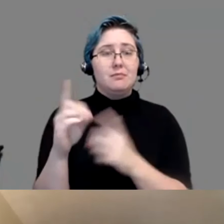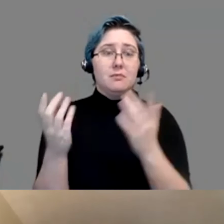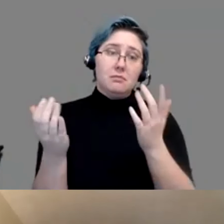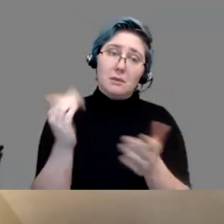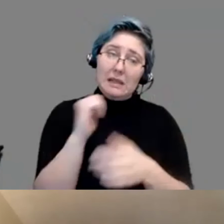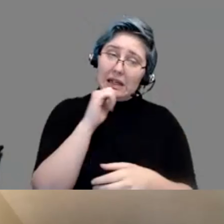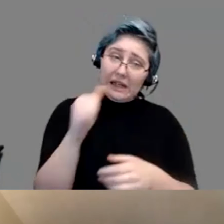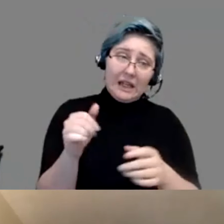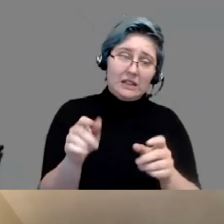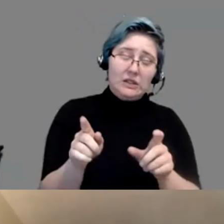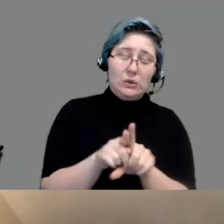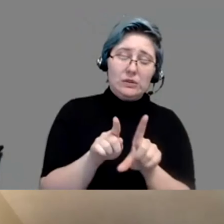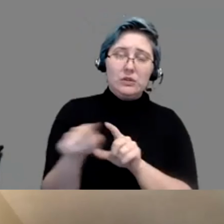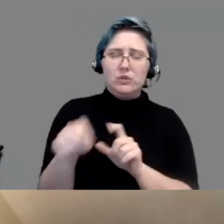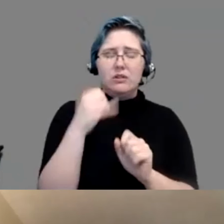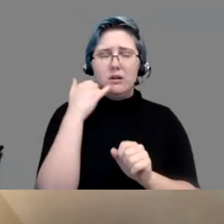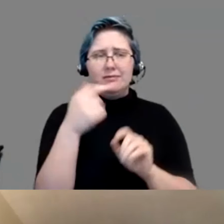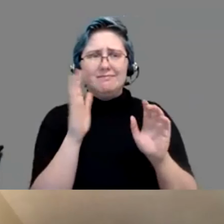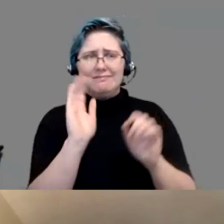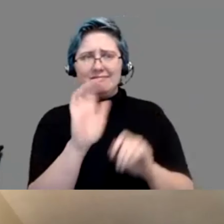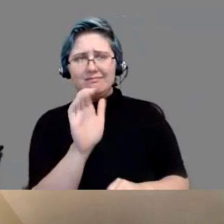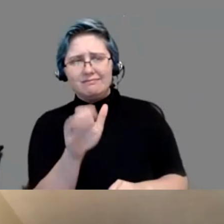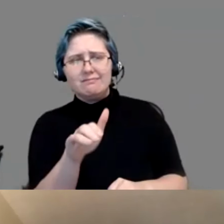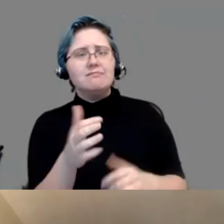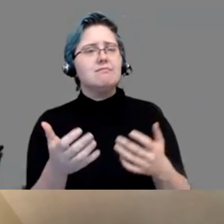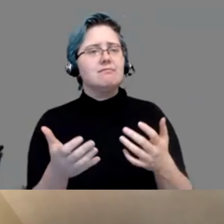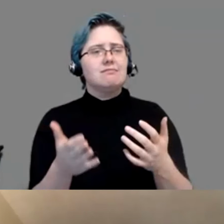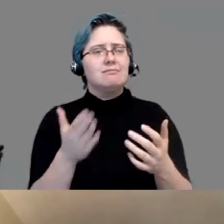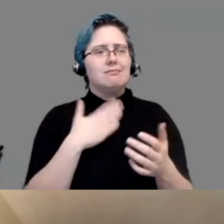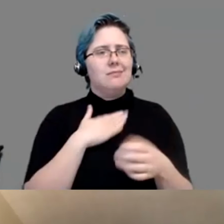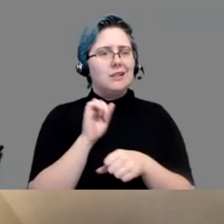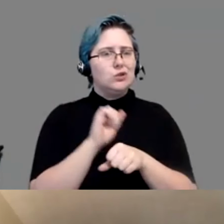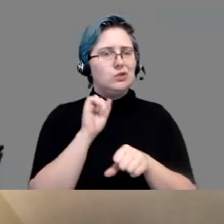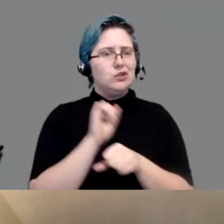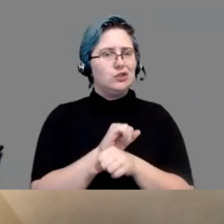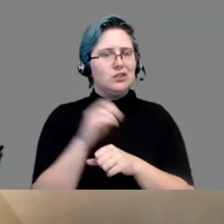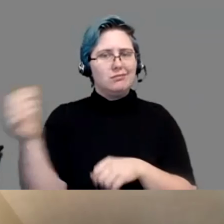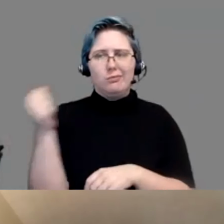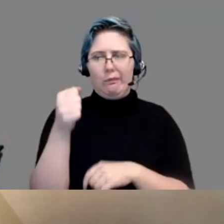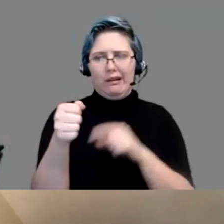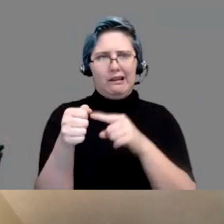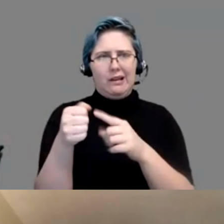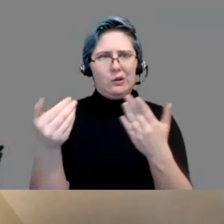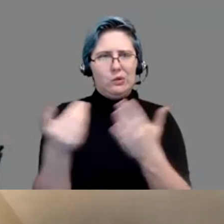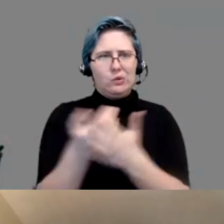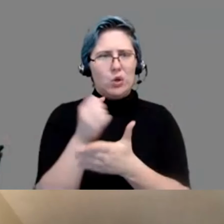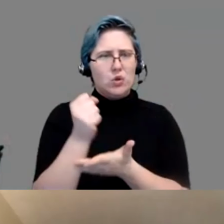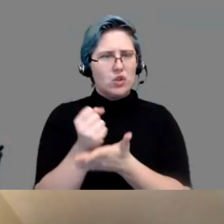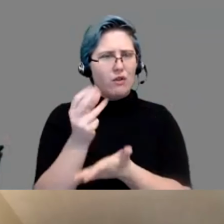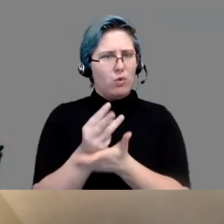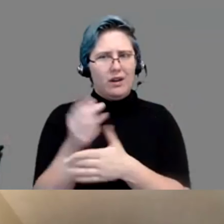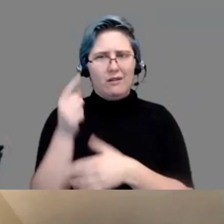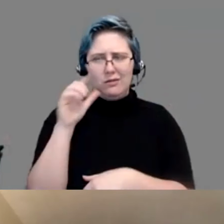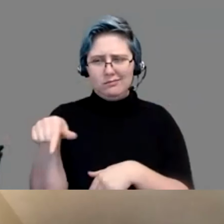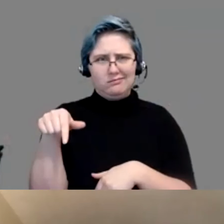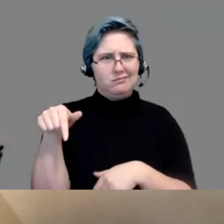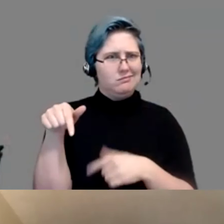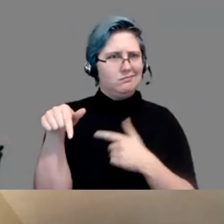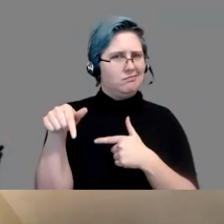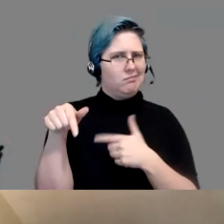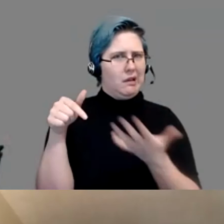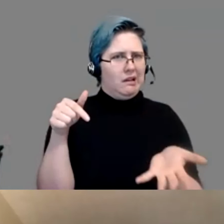you can just call and say, hey, my job brought in this new software, or I need